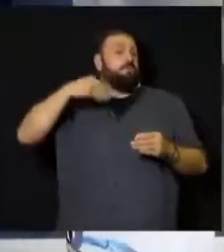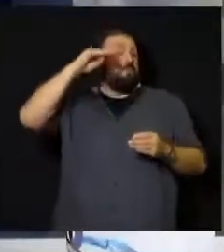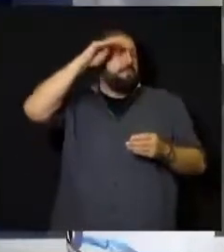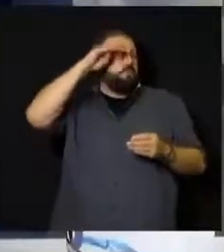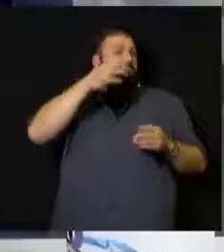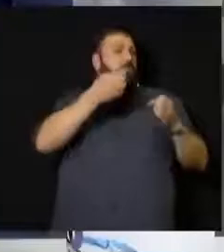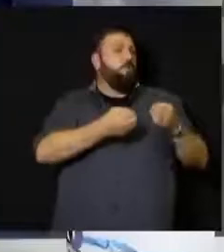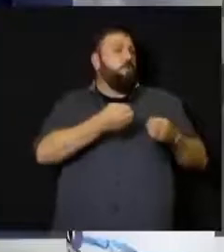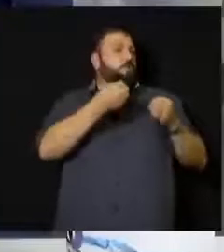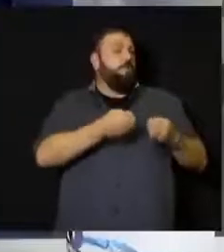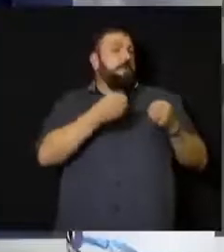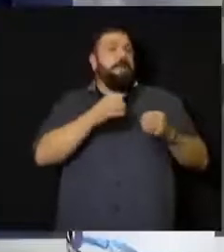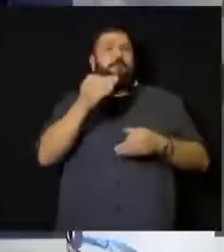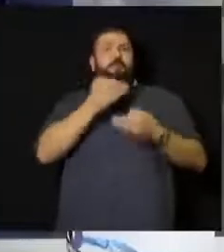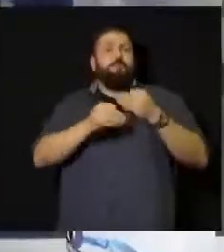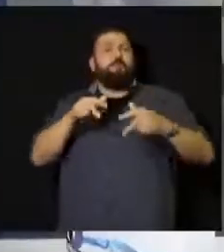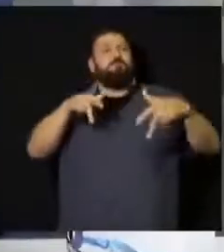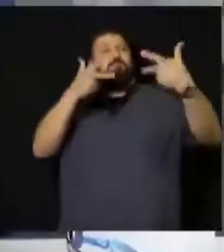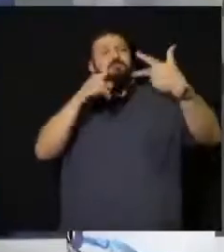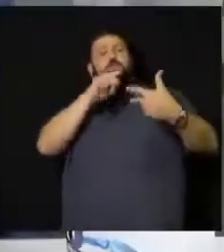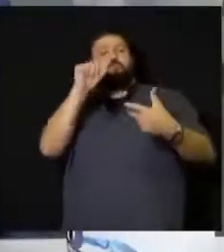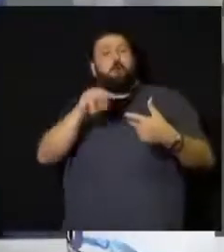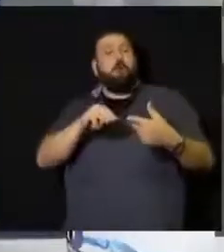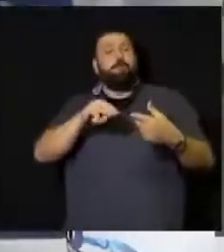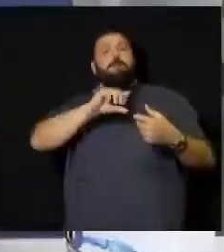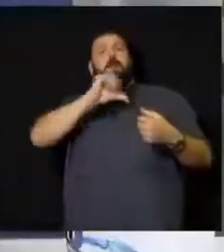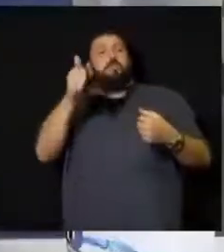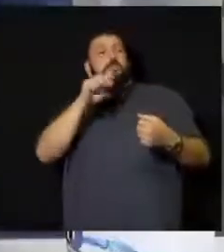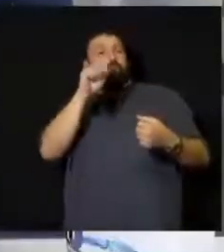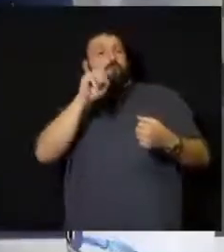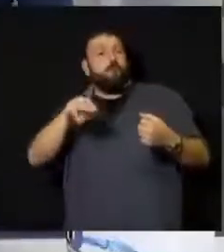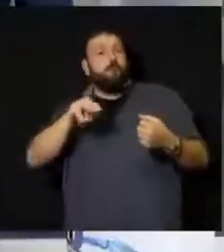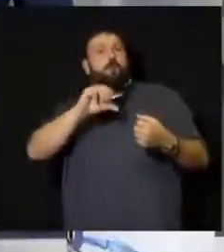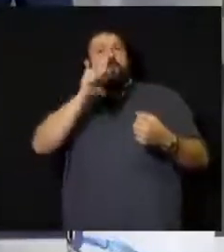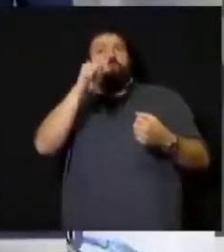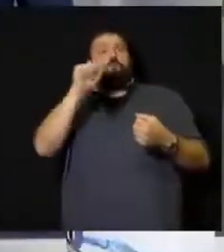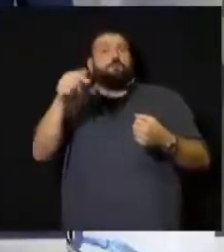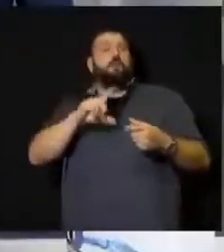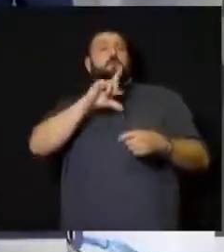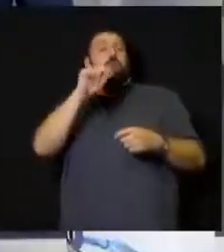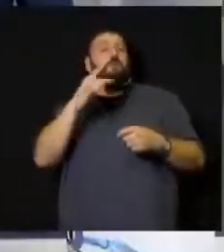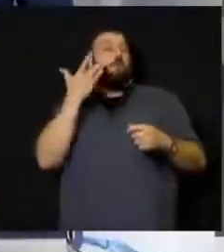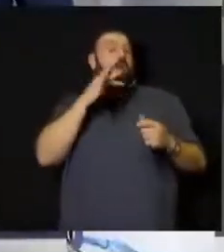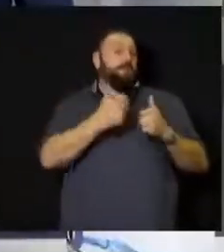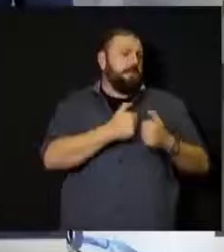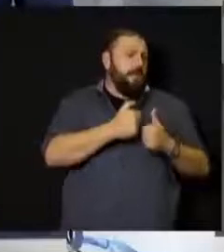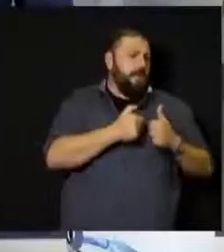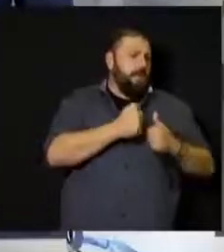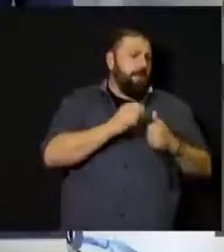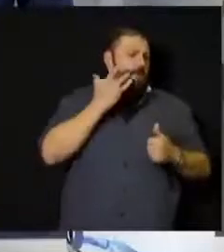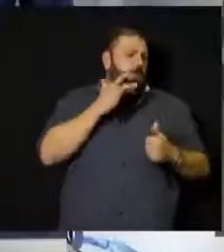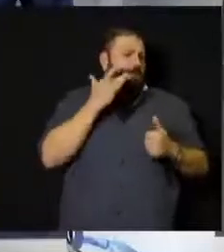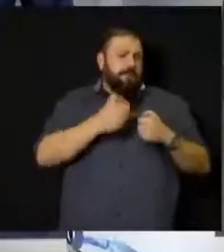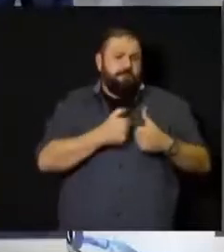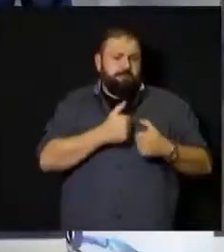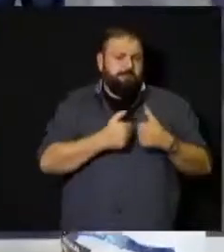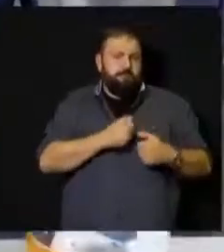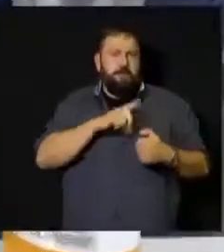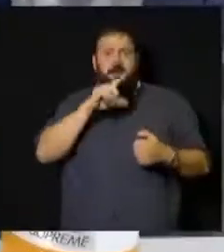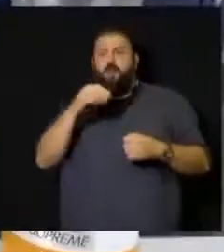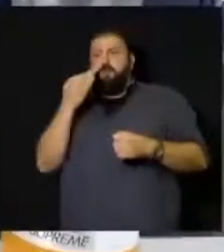busy, then doing a Zoom, another Zoom, or maybe in WhatsApp, or maybe are